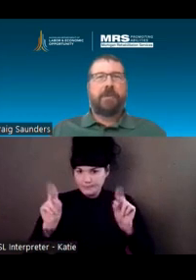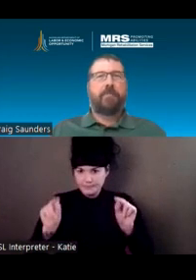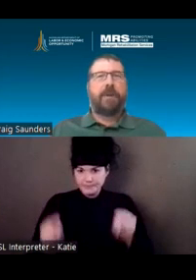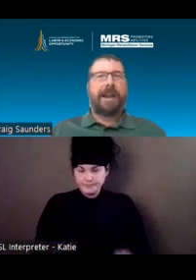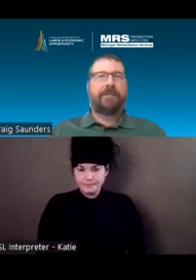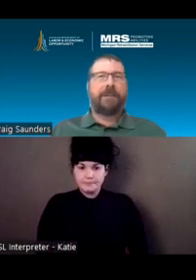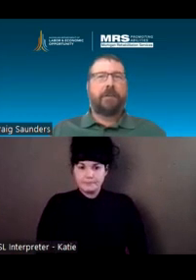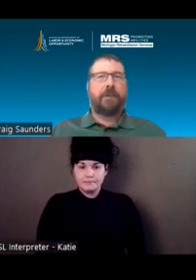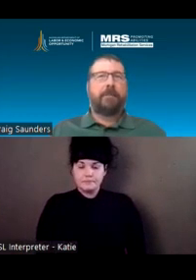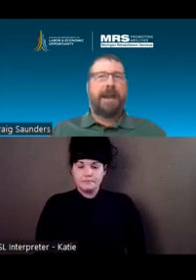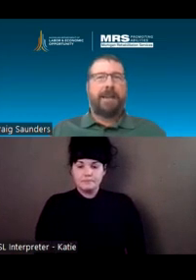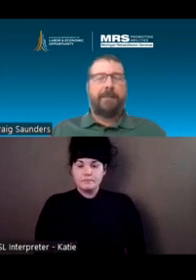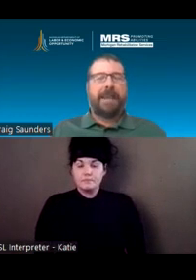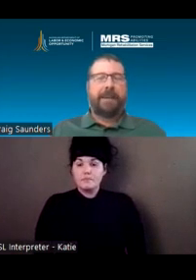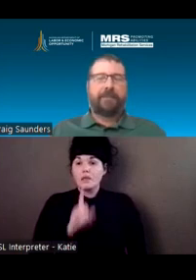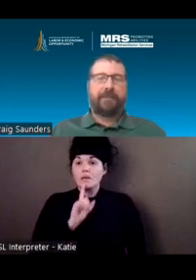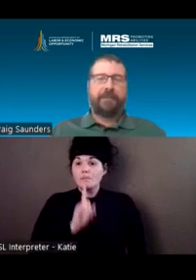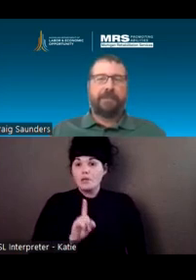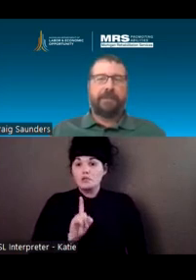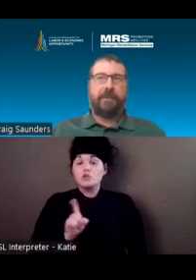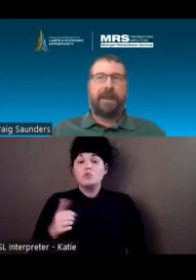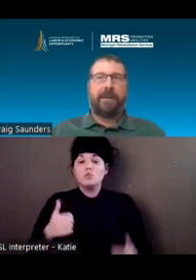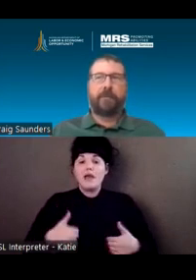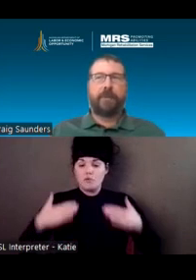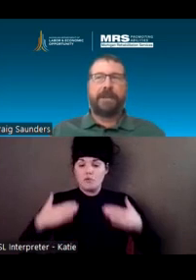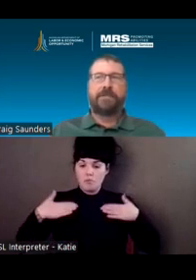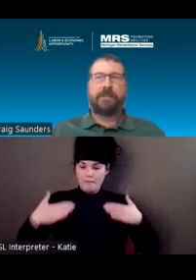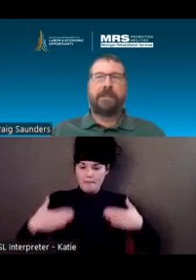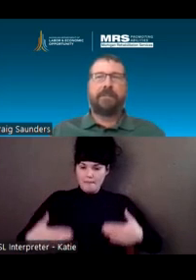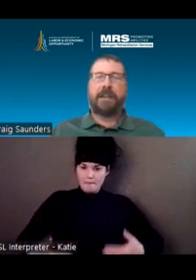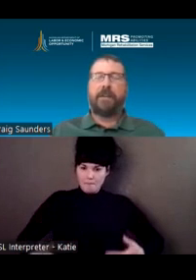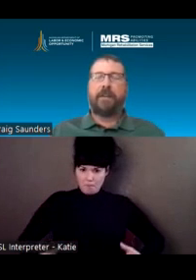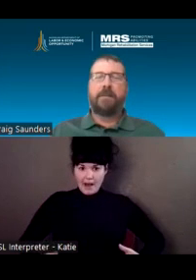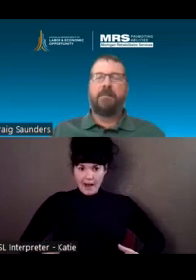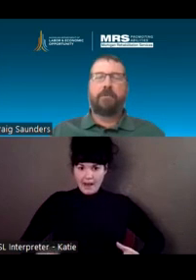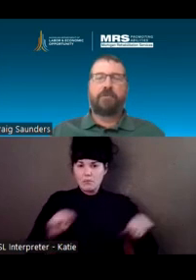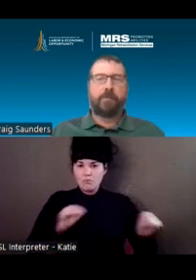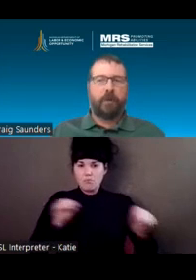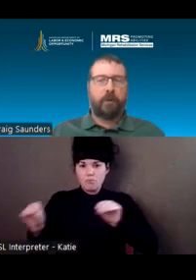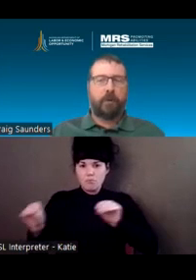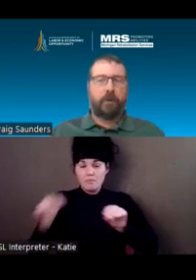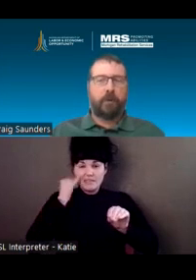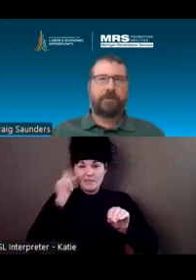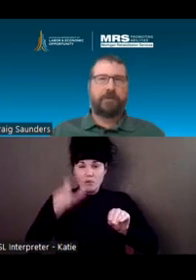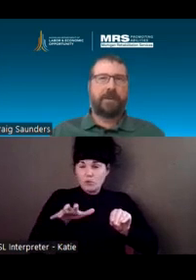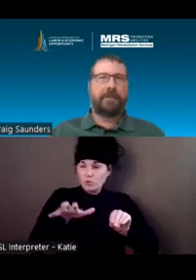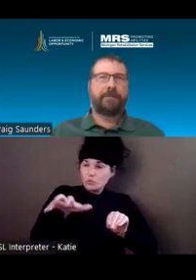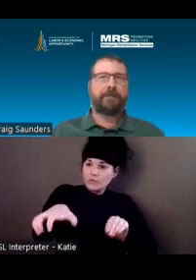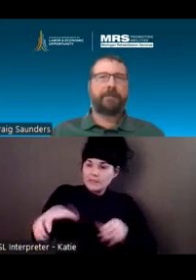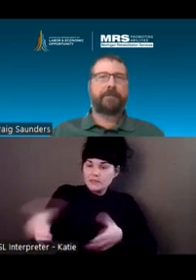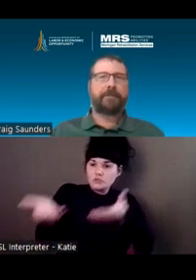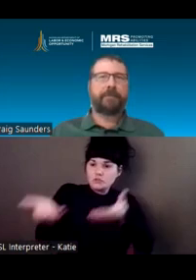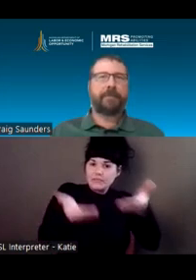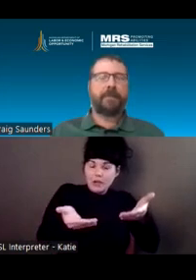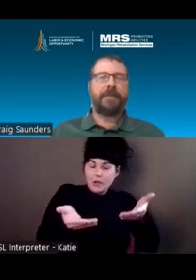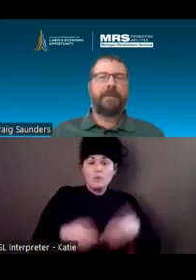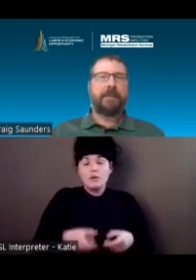Be sure you're practicing good body mechanics if you have to reach, lift, carry, push, or pull throughout your day.